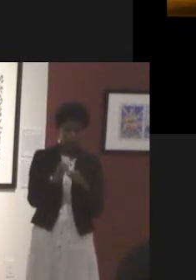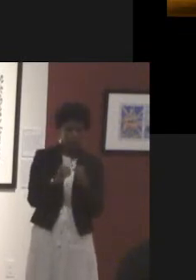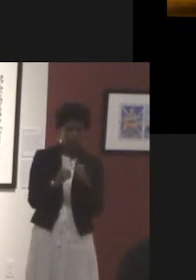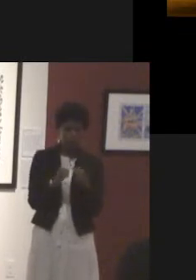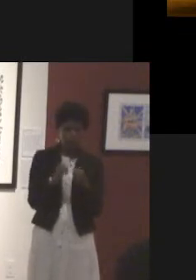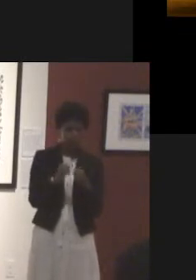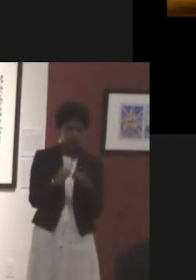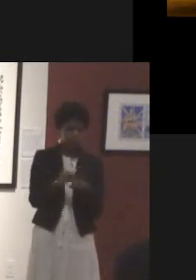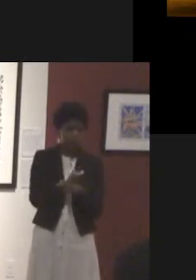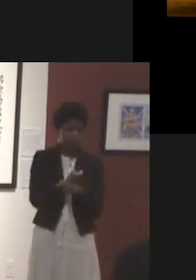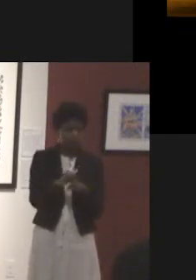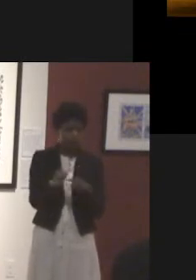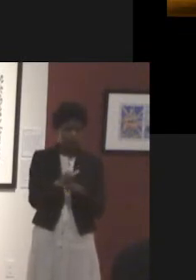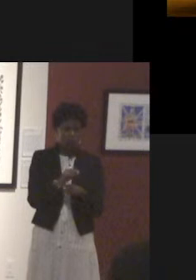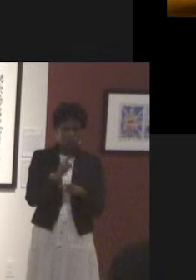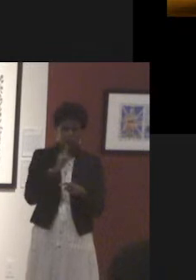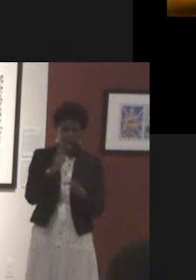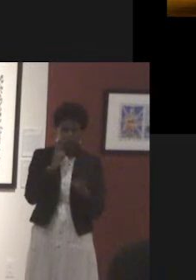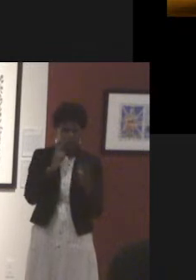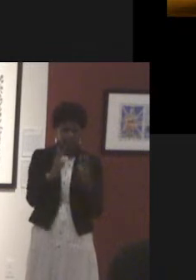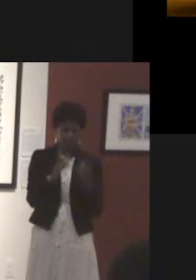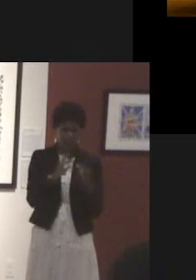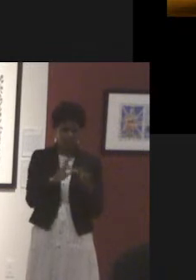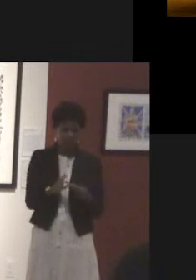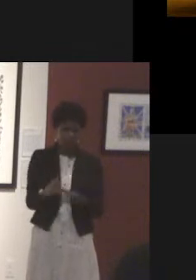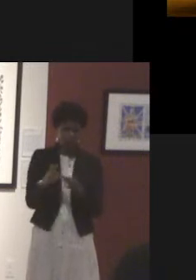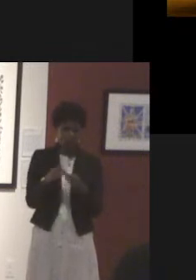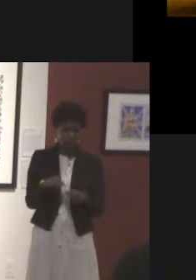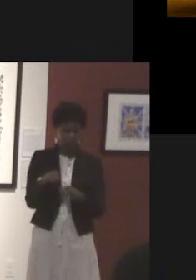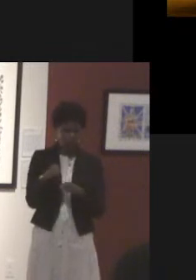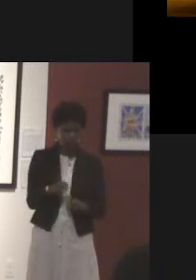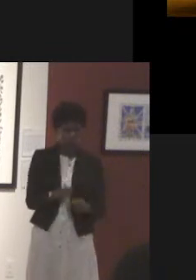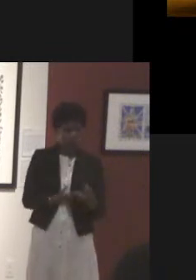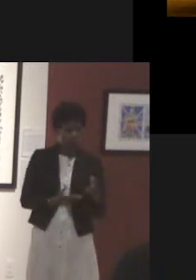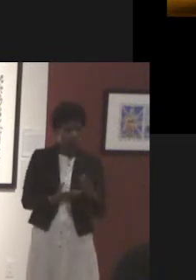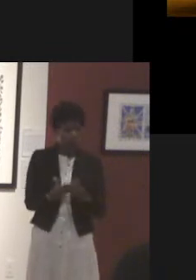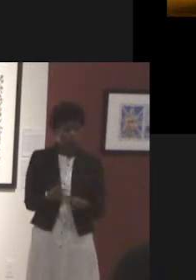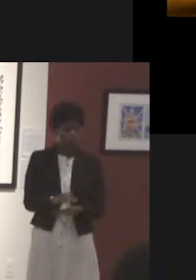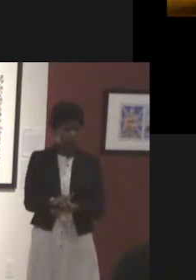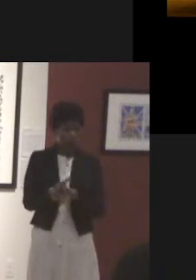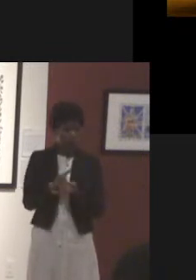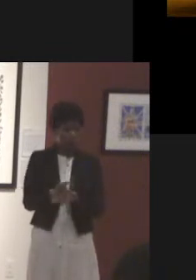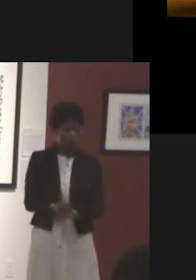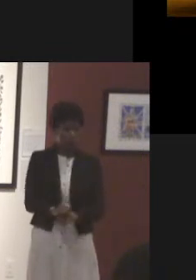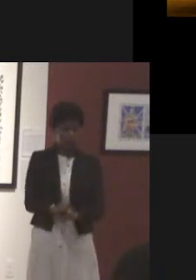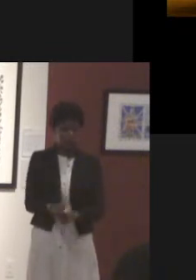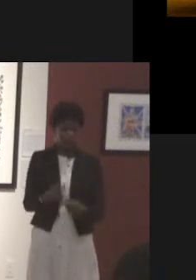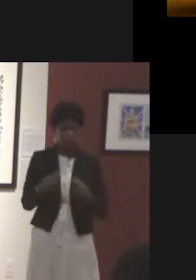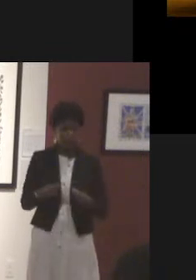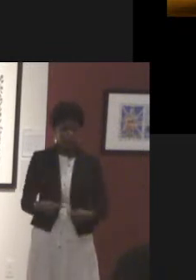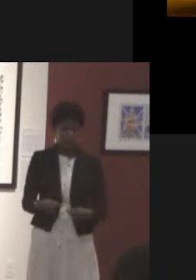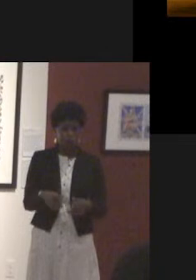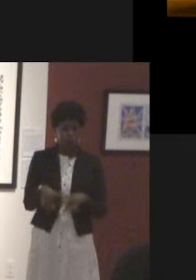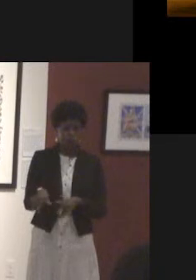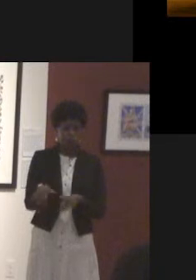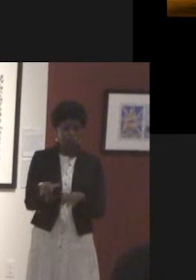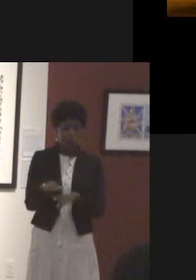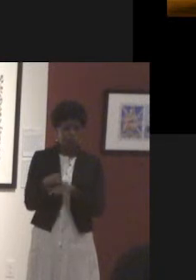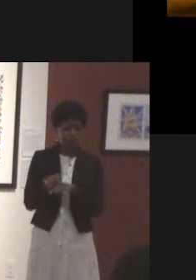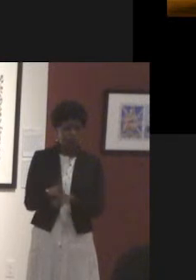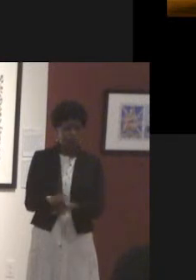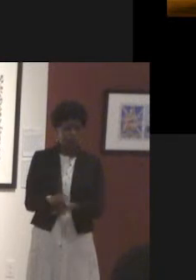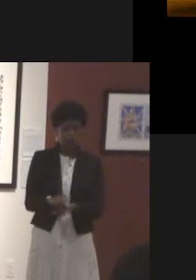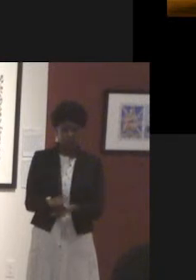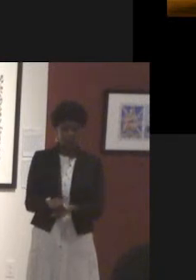the potentials of communal strength through ritualized physical routines. He's drawing here on training techniques used